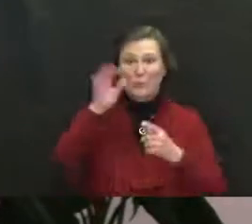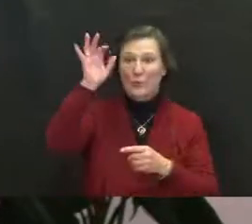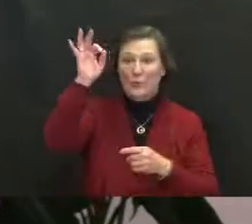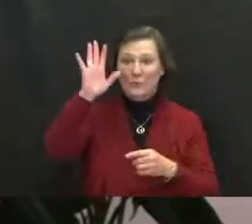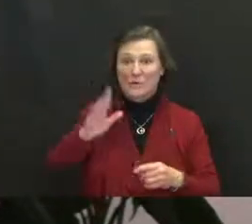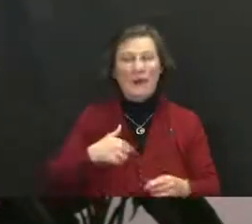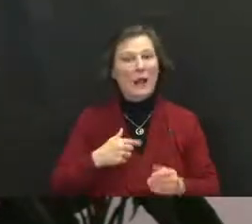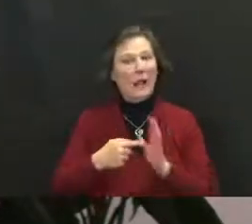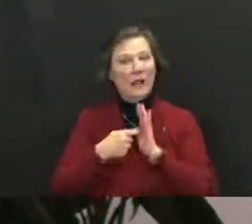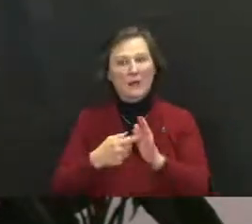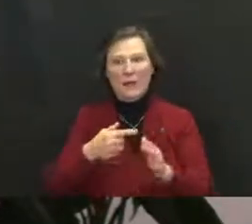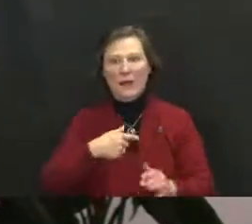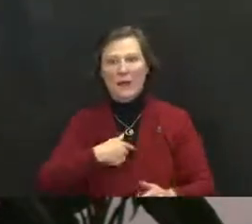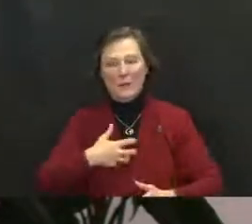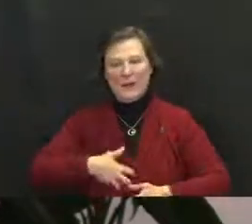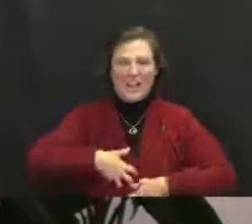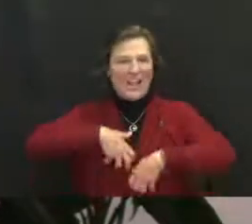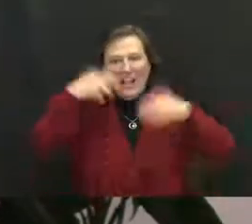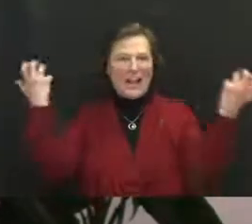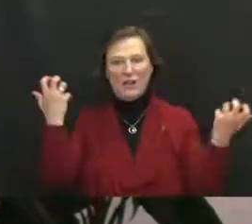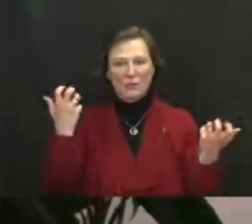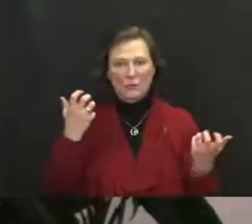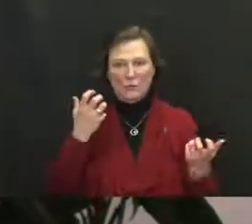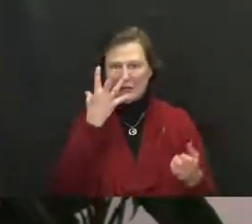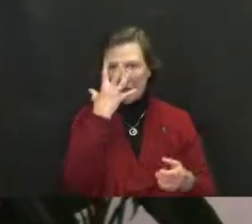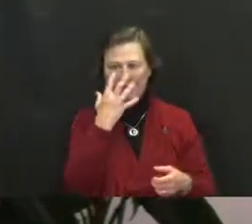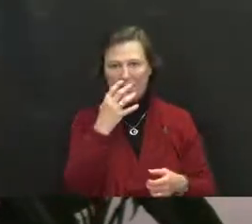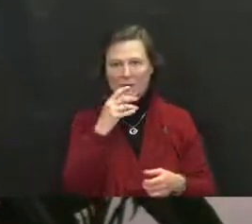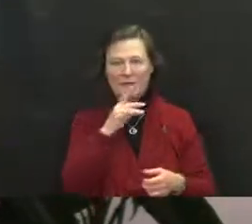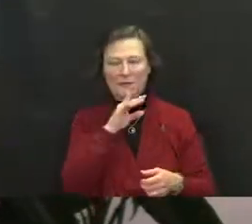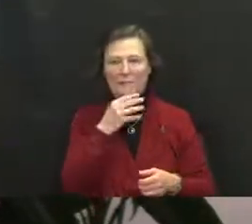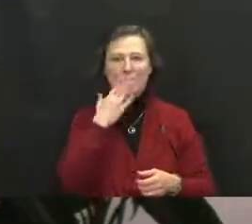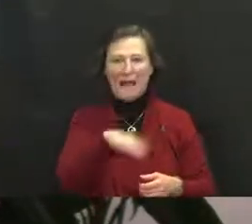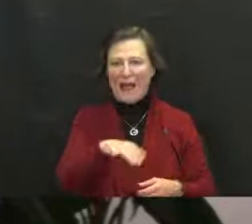ill-tempered, foul-mouthed lout you know me to be.